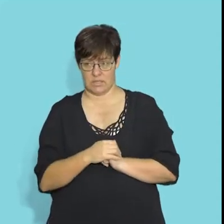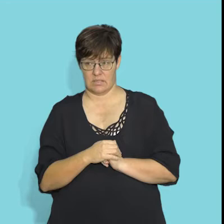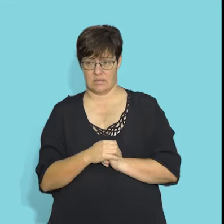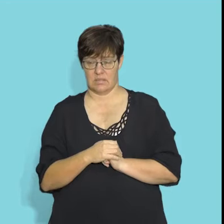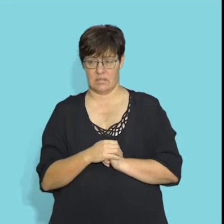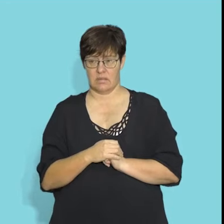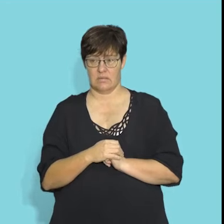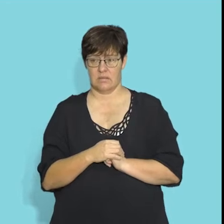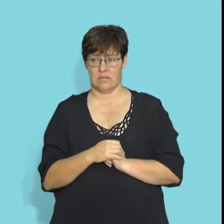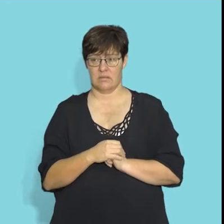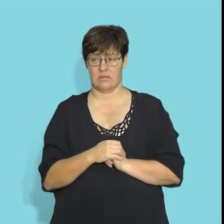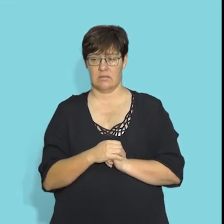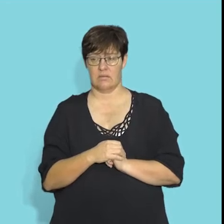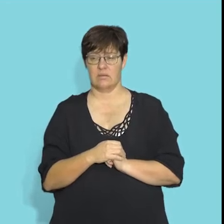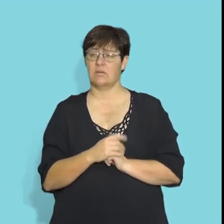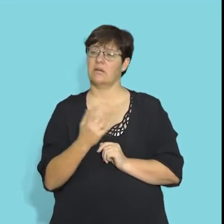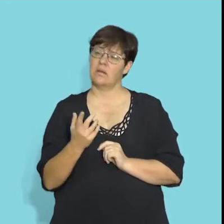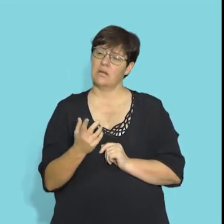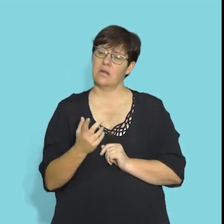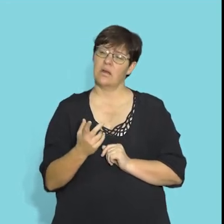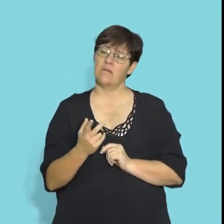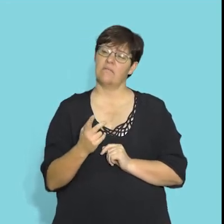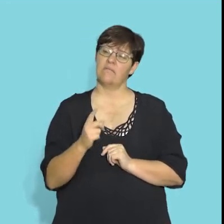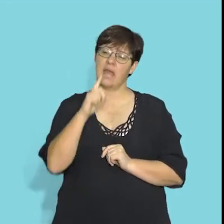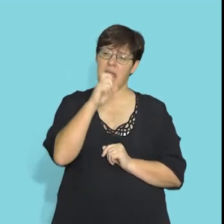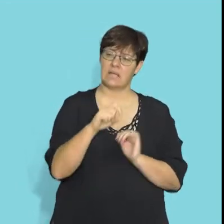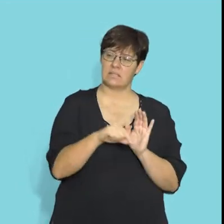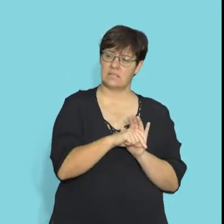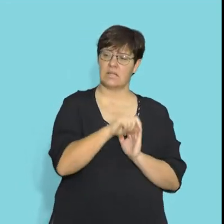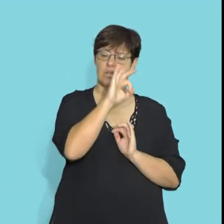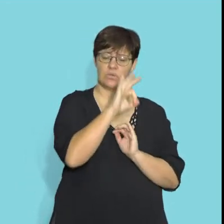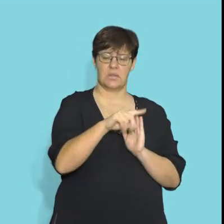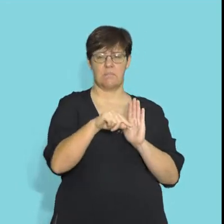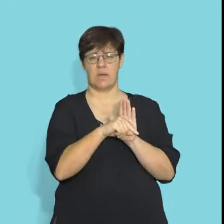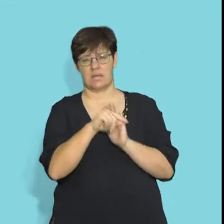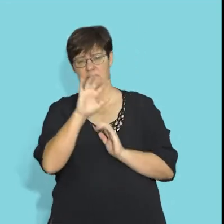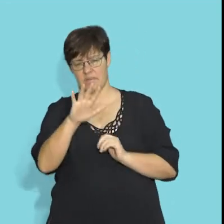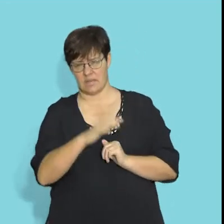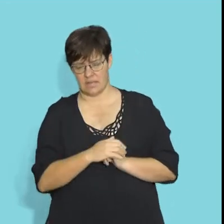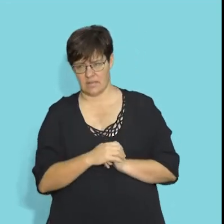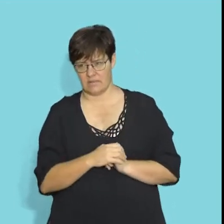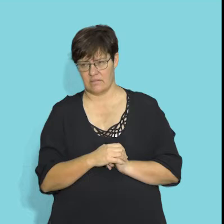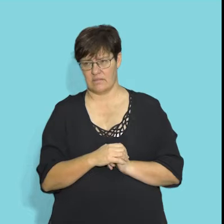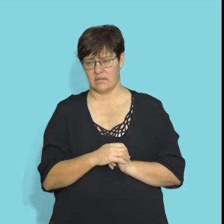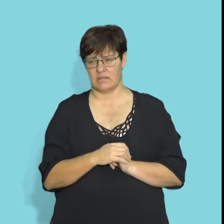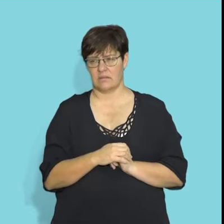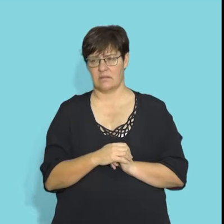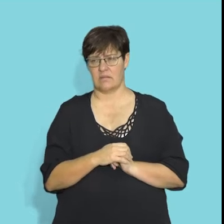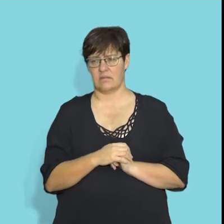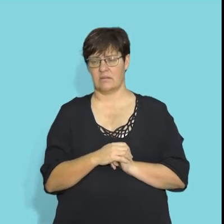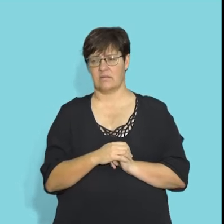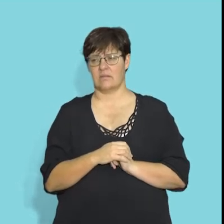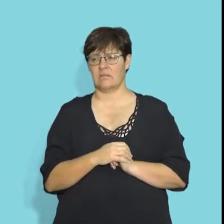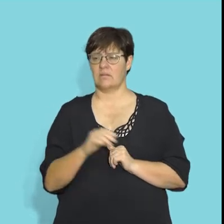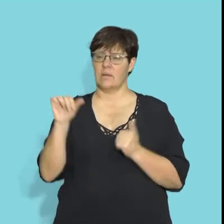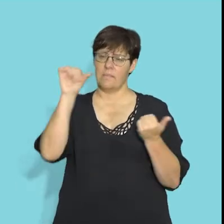I subtract the negative. And then I'm going to go the x value minus the x value, 3 minus 5. Let's